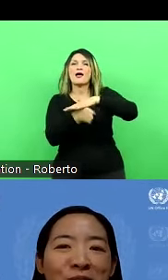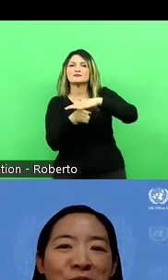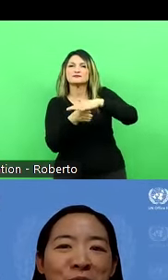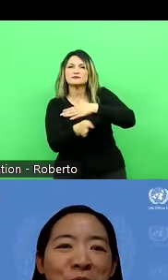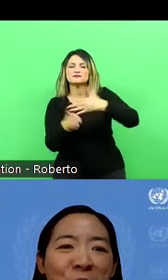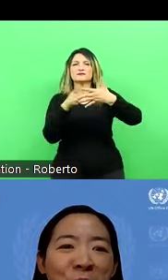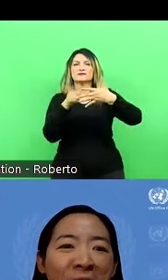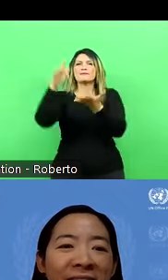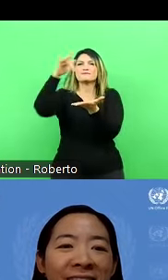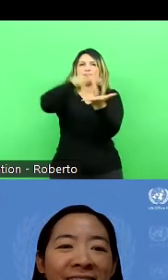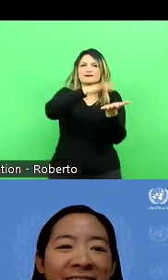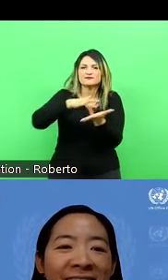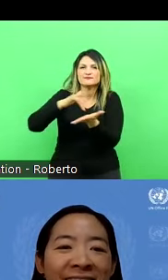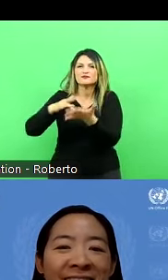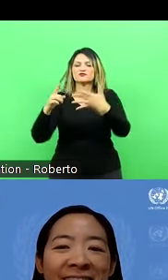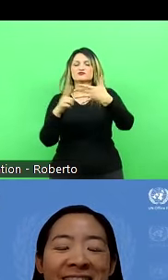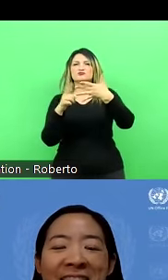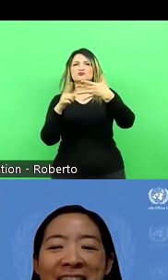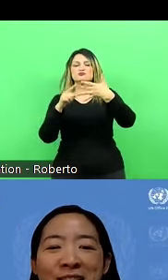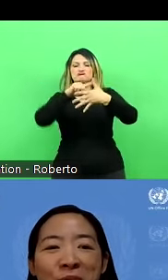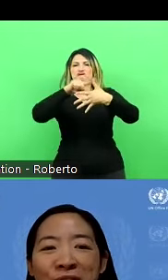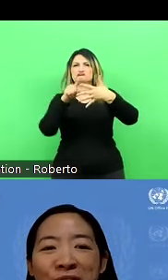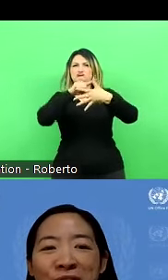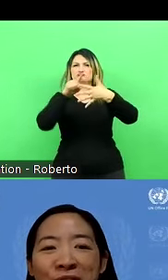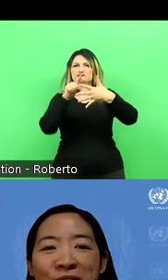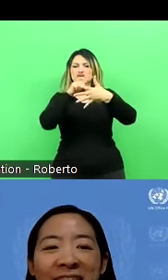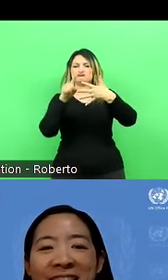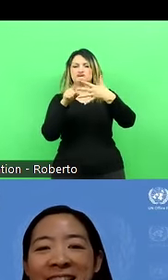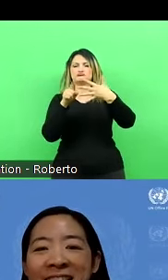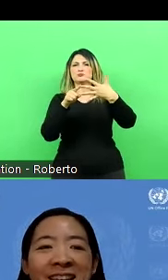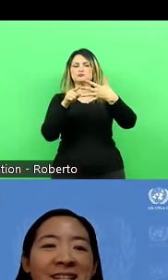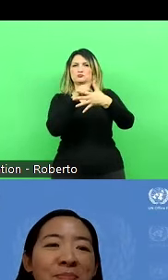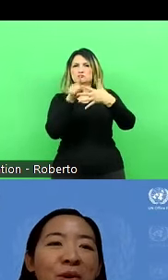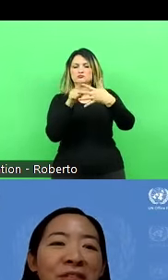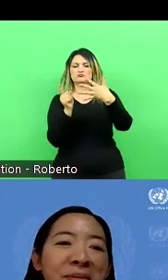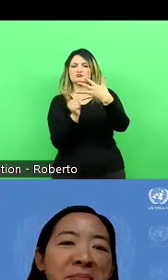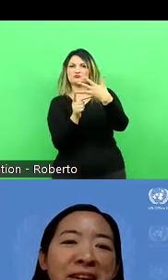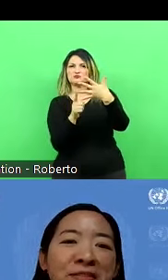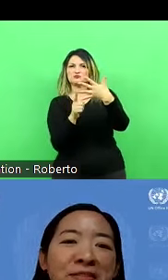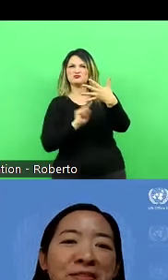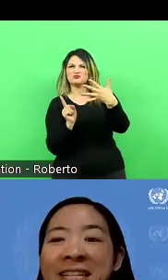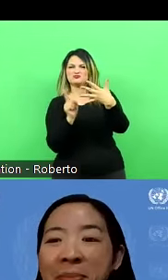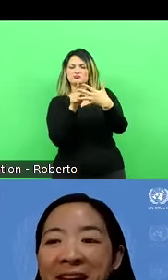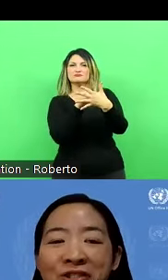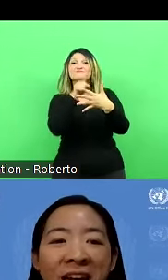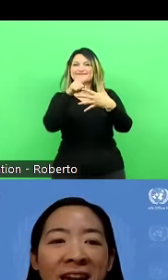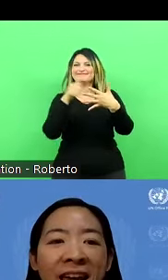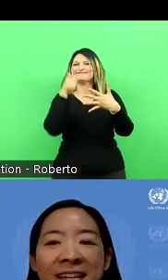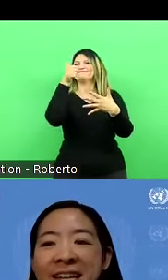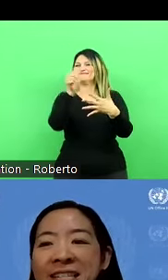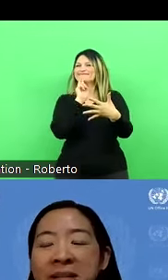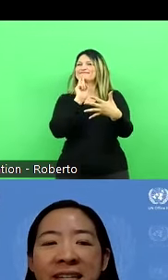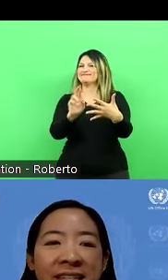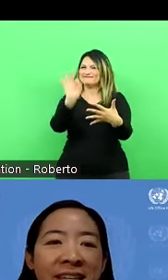3, 2, 1. Yes, most of you got it correctly. Is both the meaningful participation